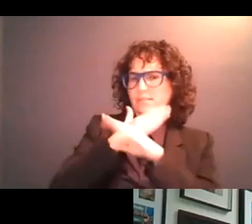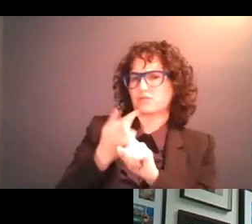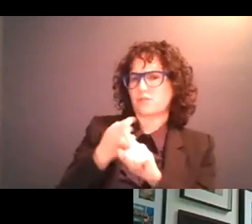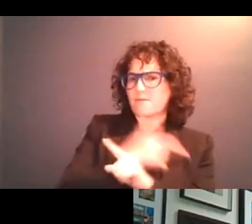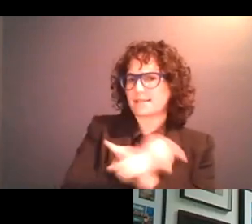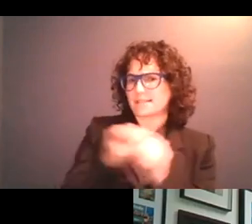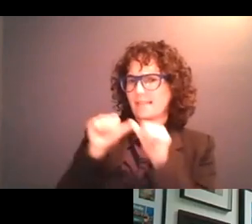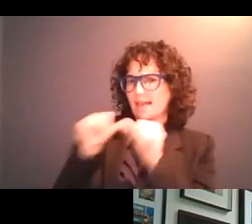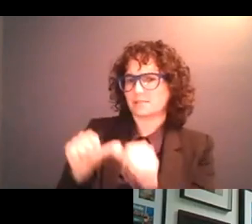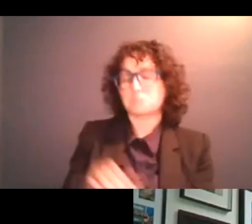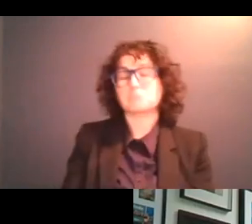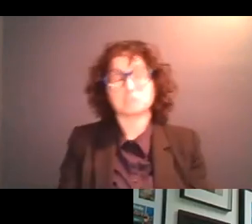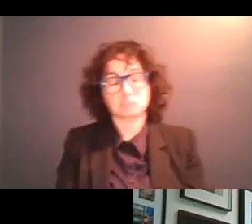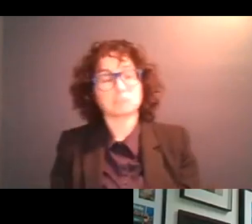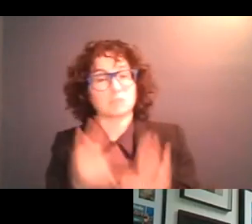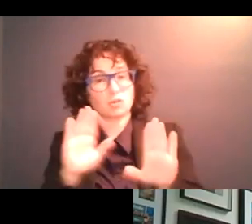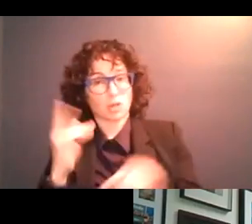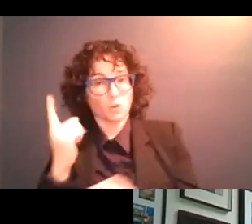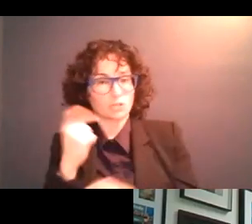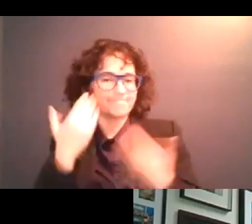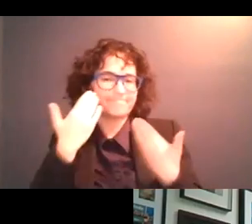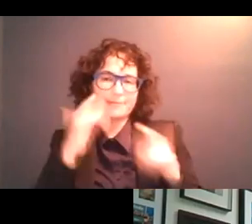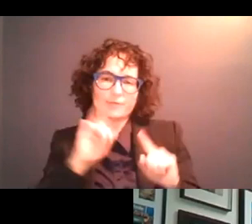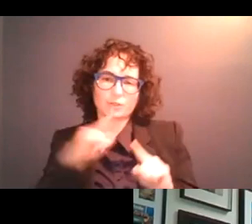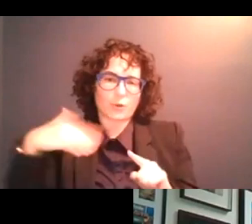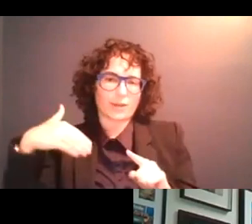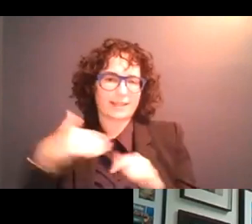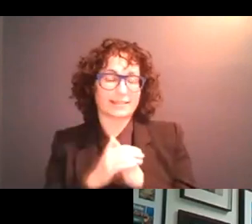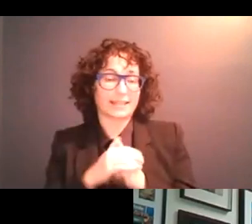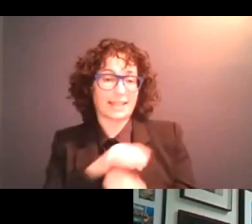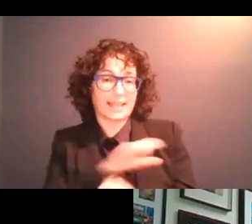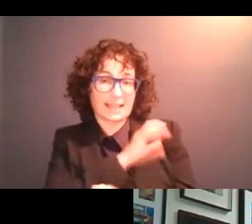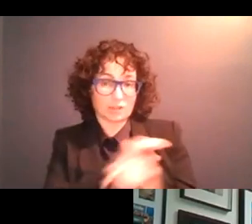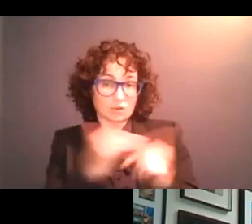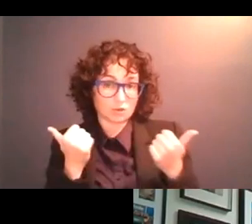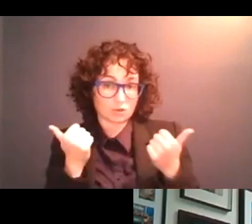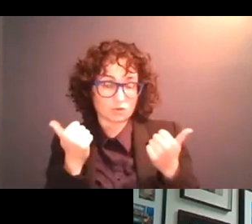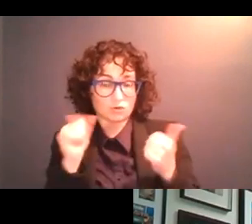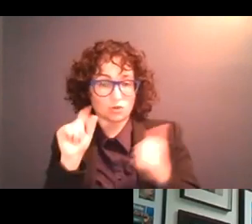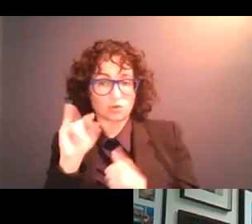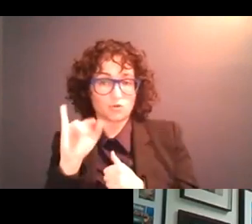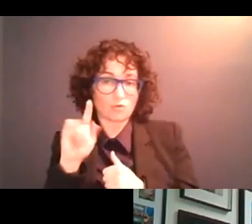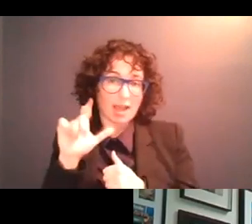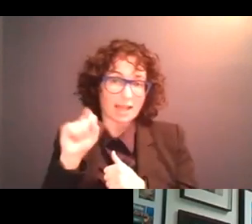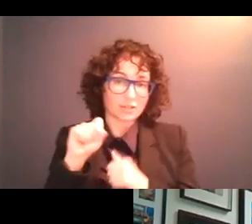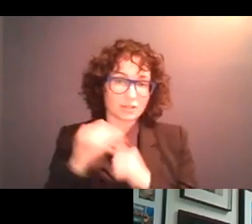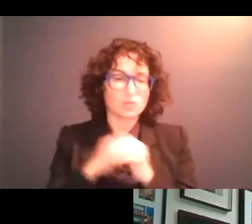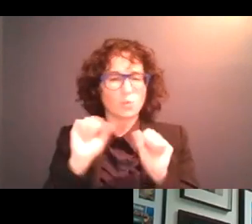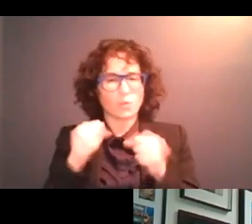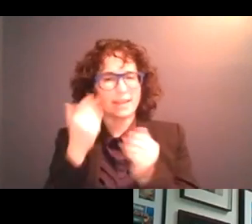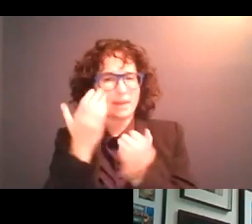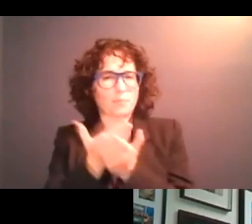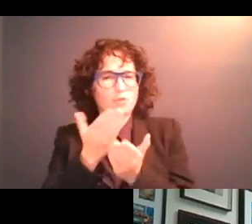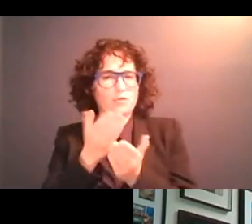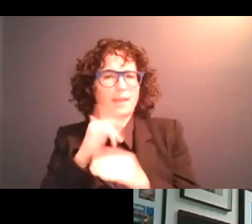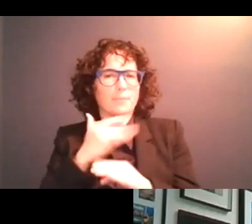Well, that is a great question because we don't know for sure. And clinical trials were able to prove the protection to a certain extent.